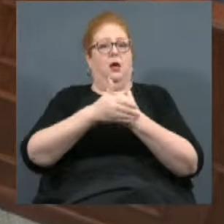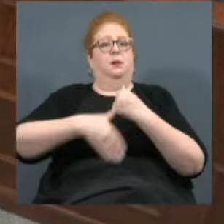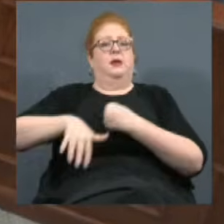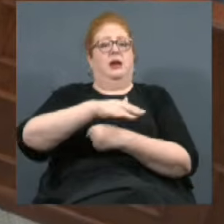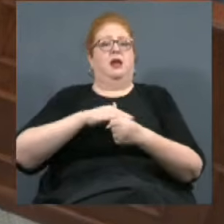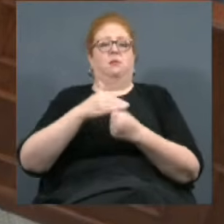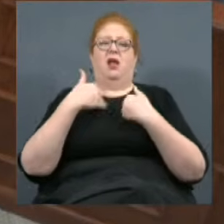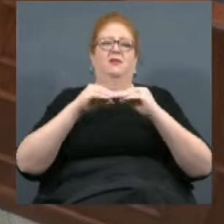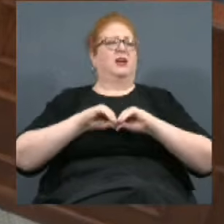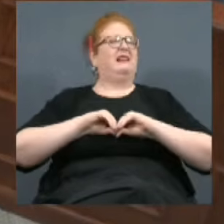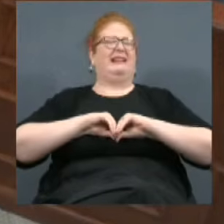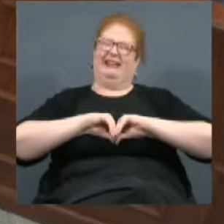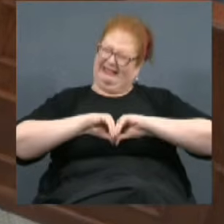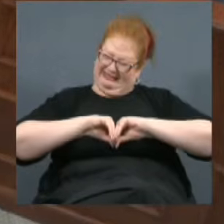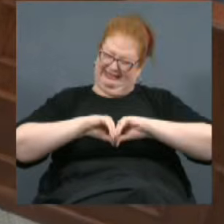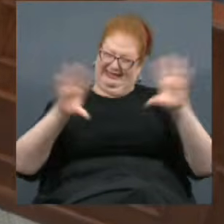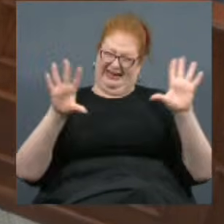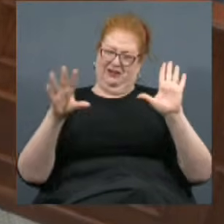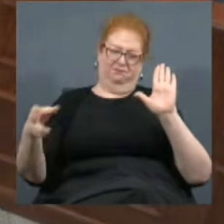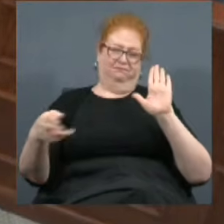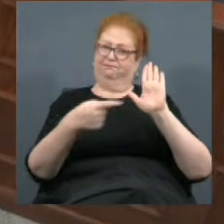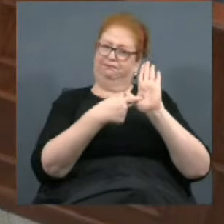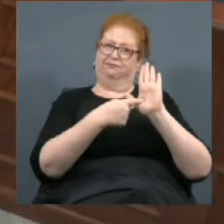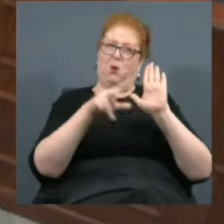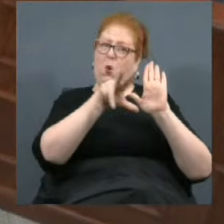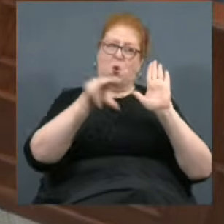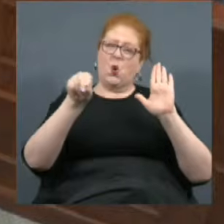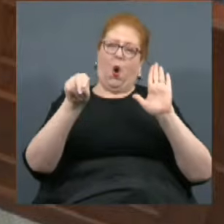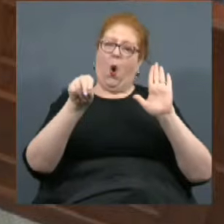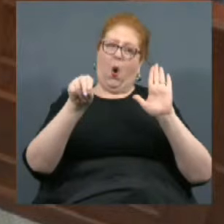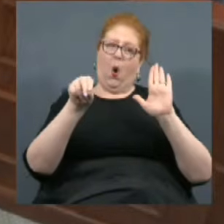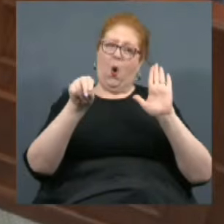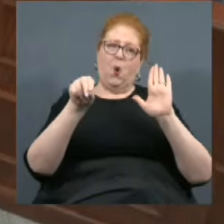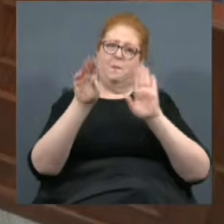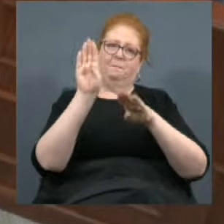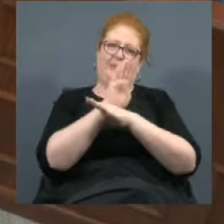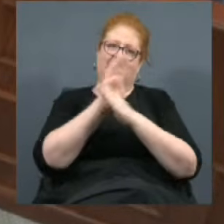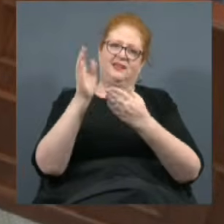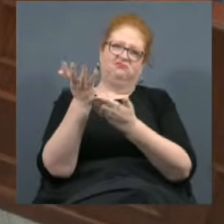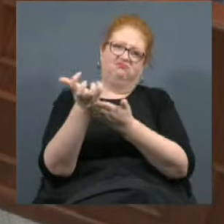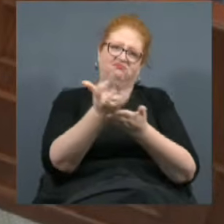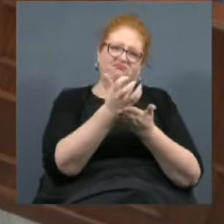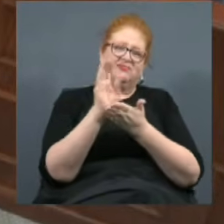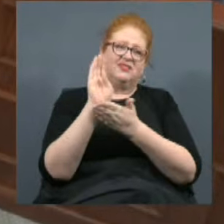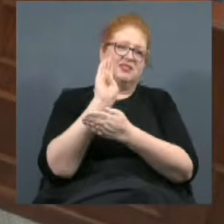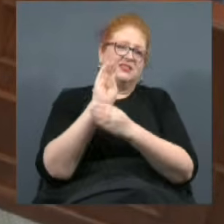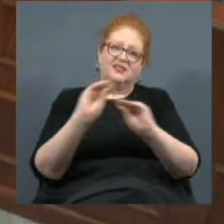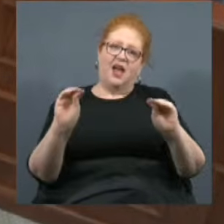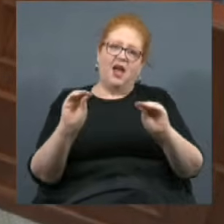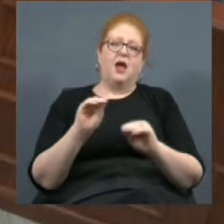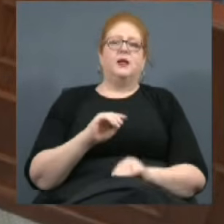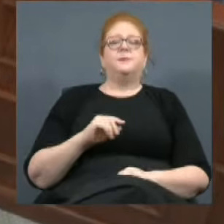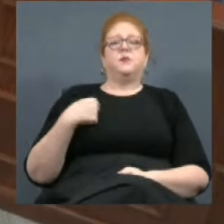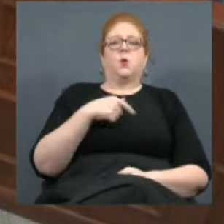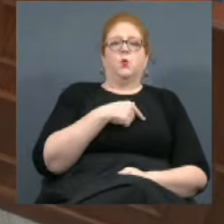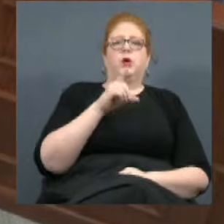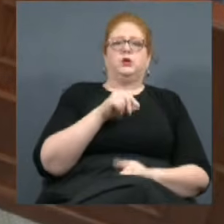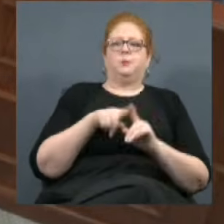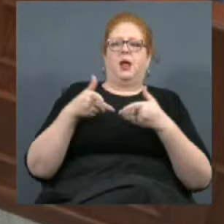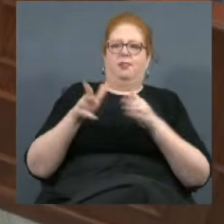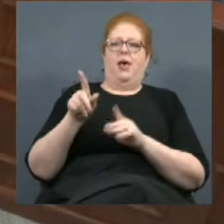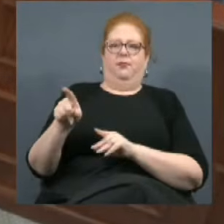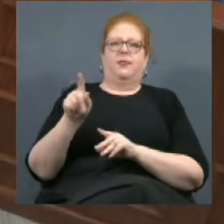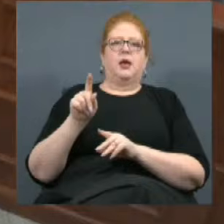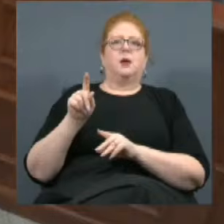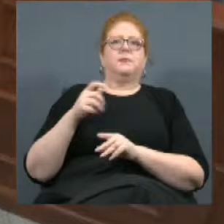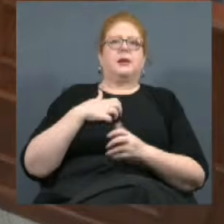but can we do anything about that? We can, but the persons can complain with the prosecutors and let it be known